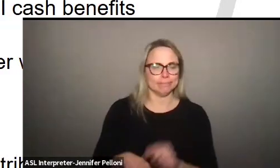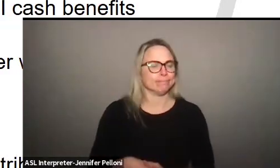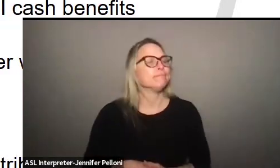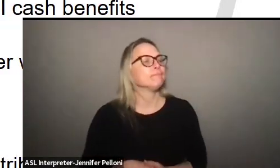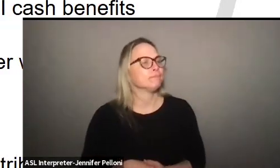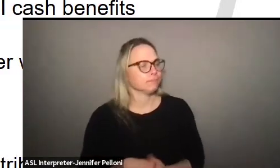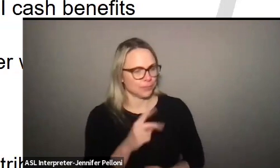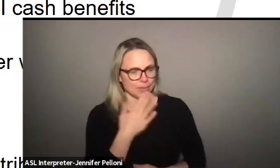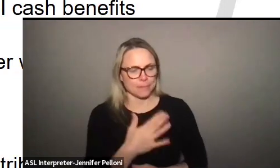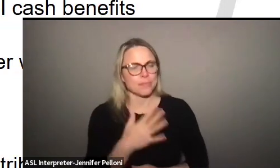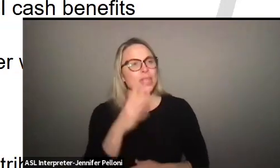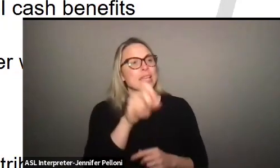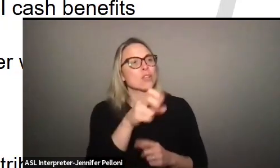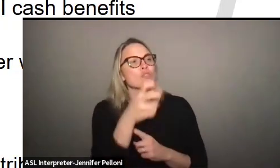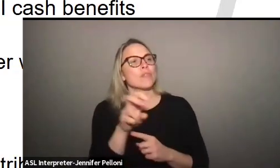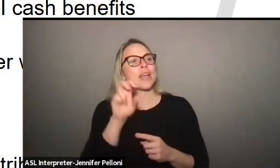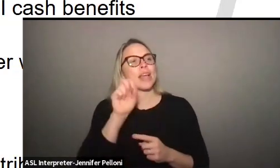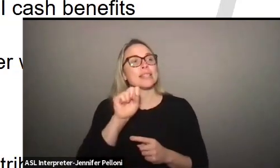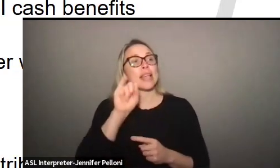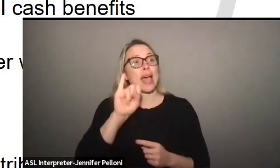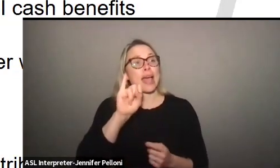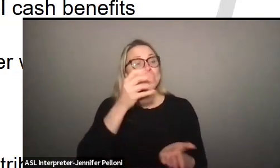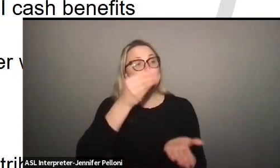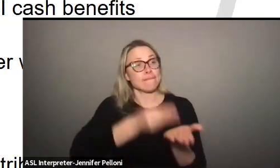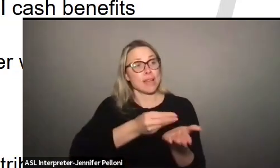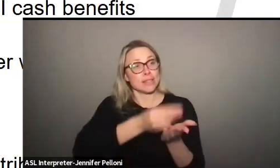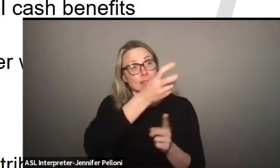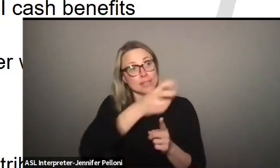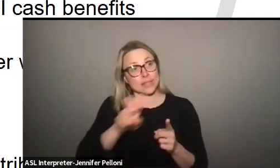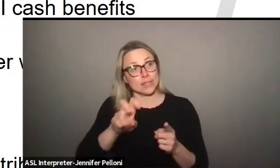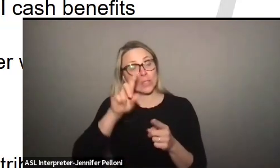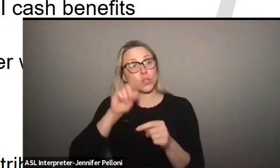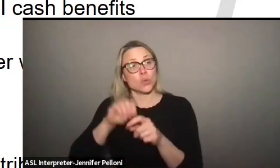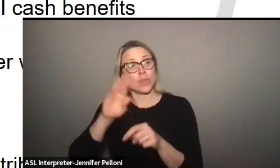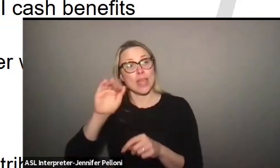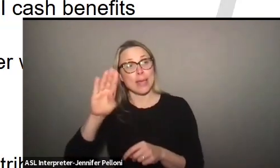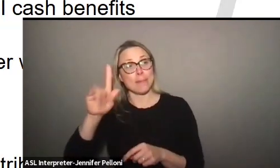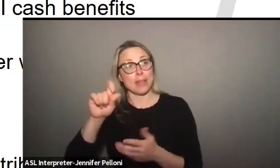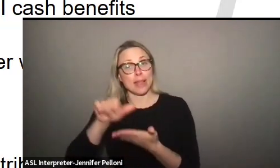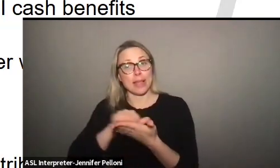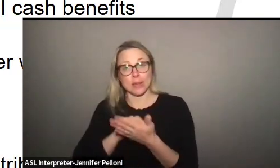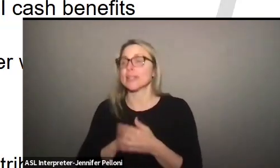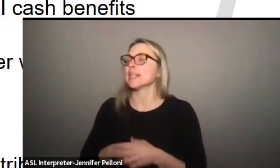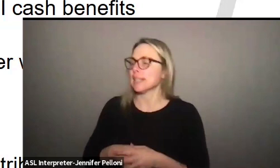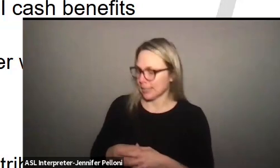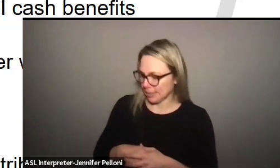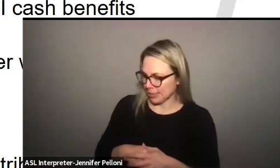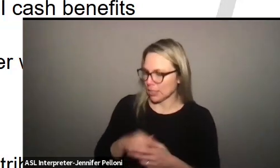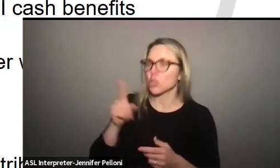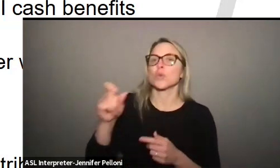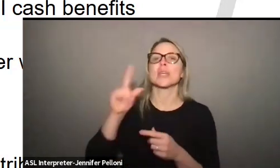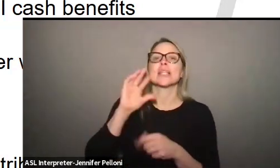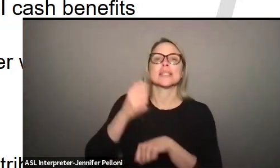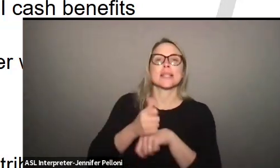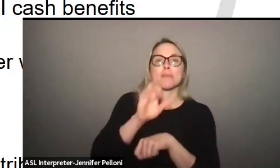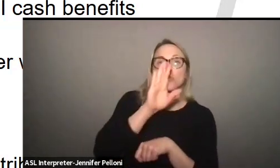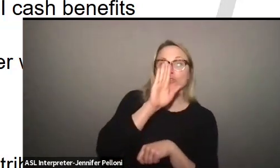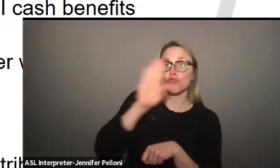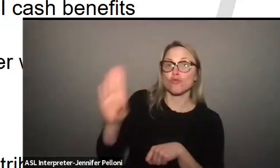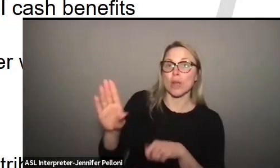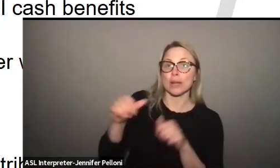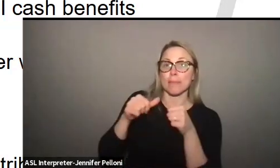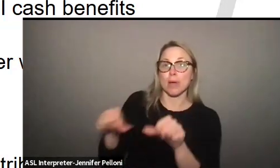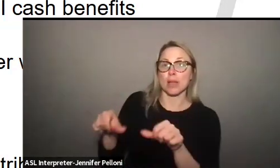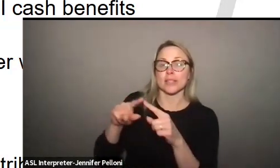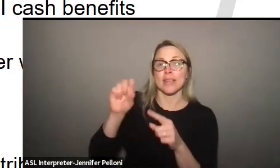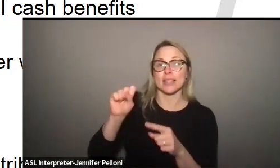Can you transfer SSI fund into the ABLE account? Yes, you can set up direct deposit of SSI